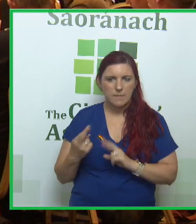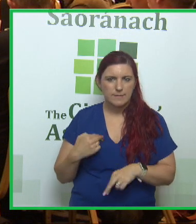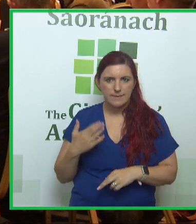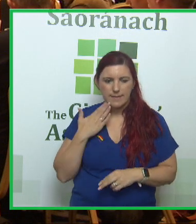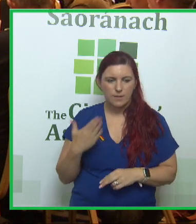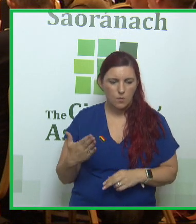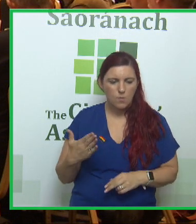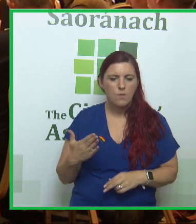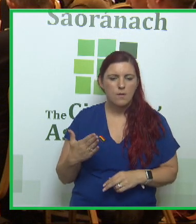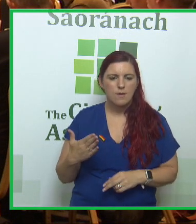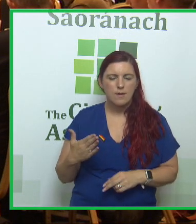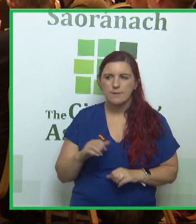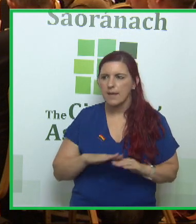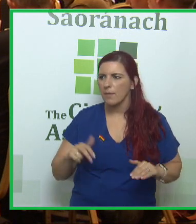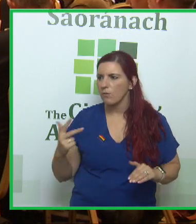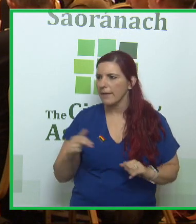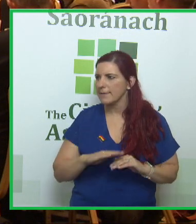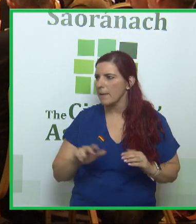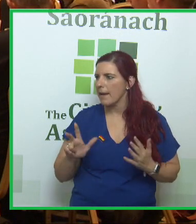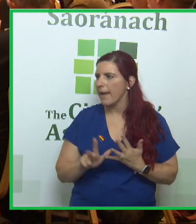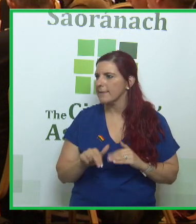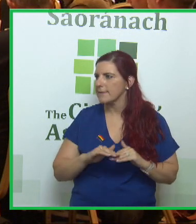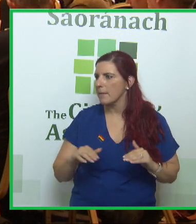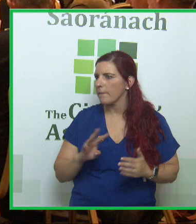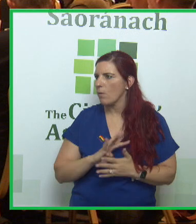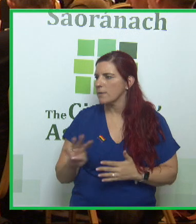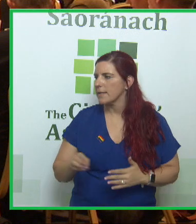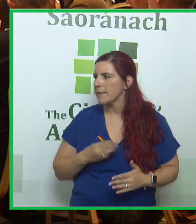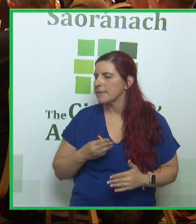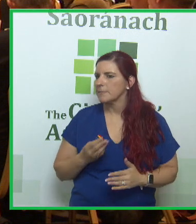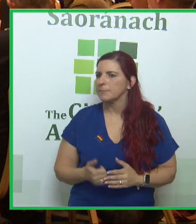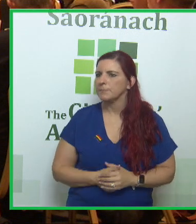get through more. So table 3, table 8 and table 14.